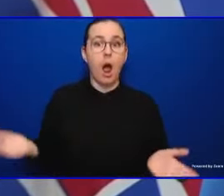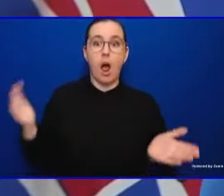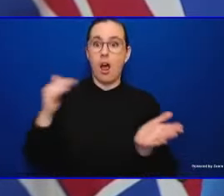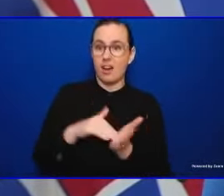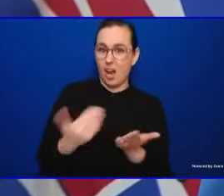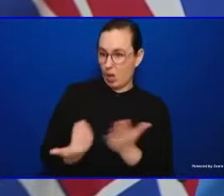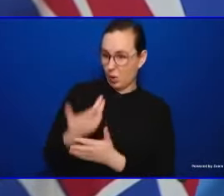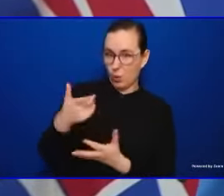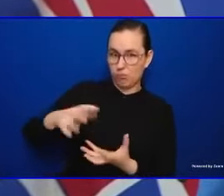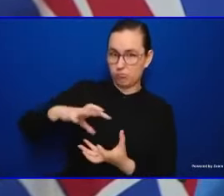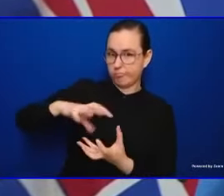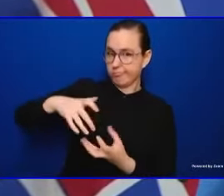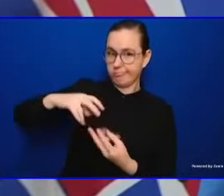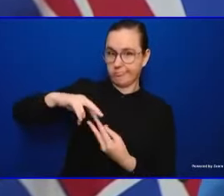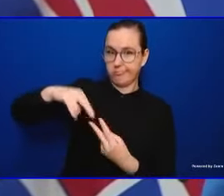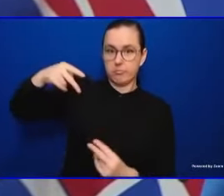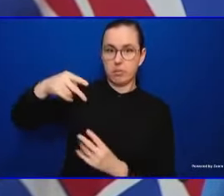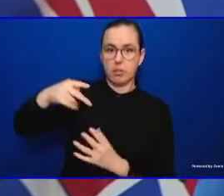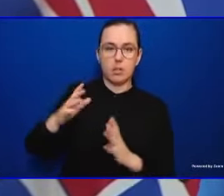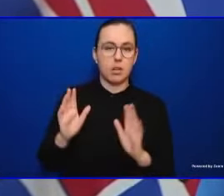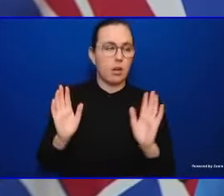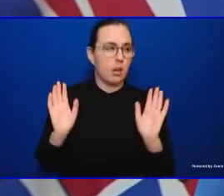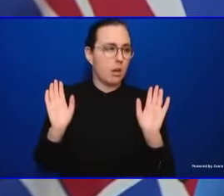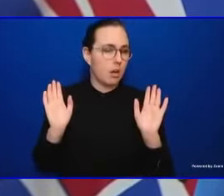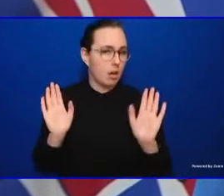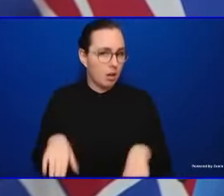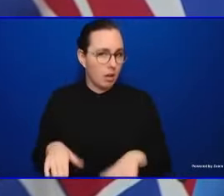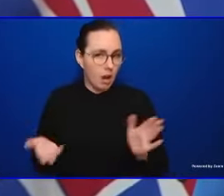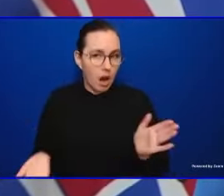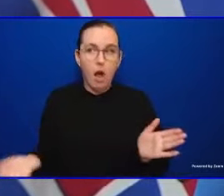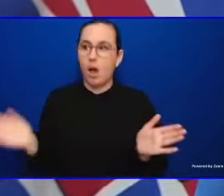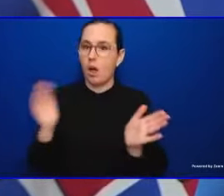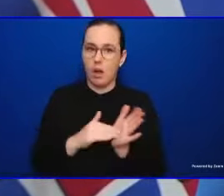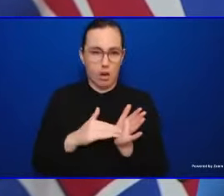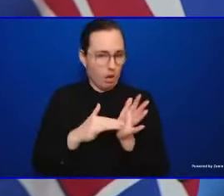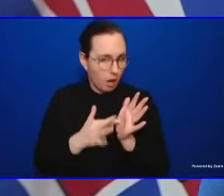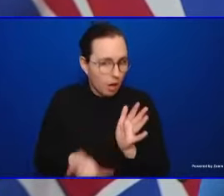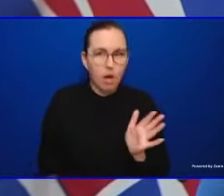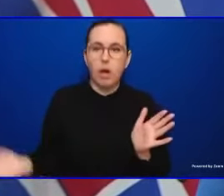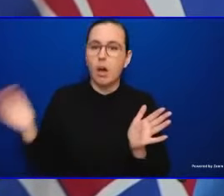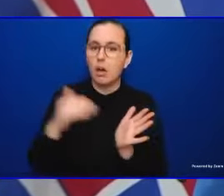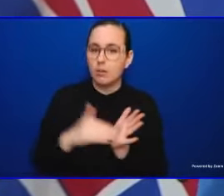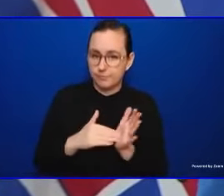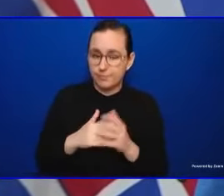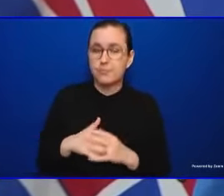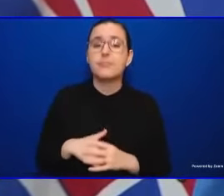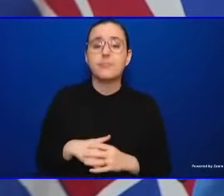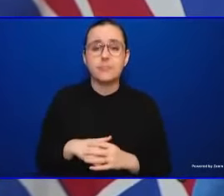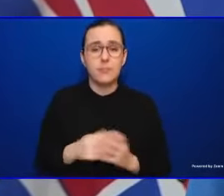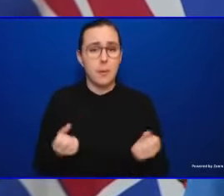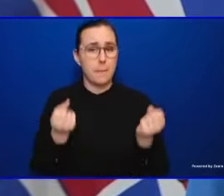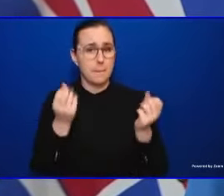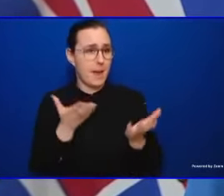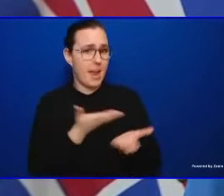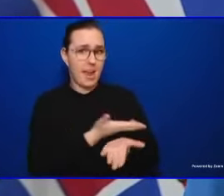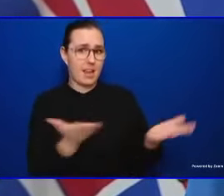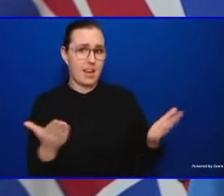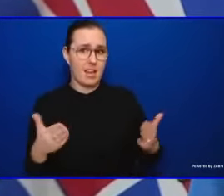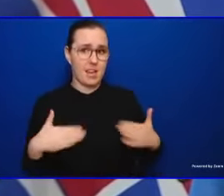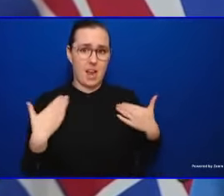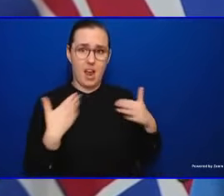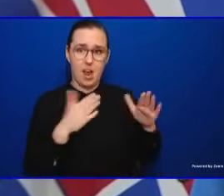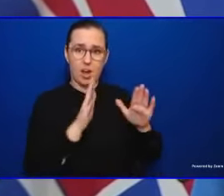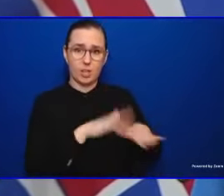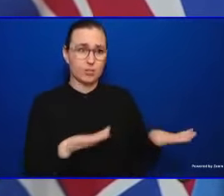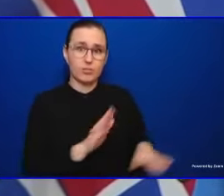to school during a pandemic is all they've ever experienced. And for youth, older children and youth,